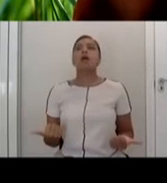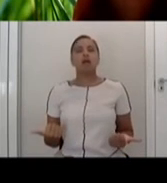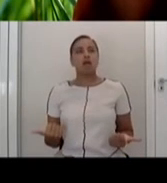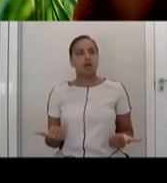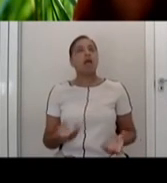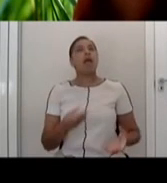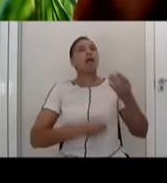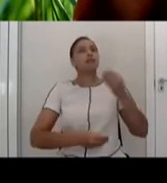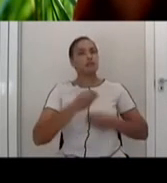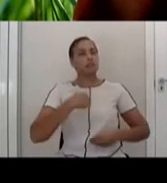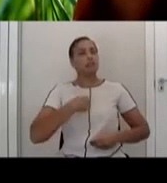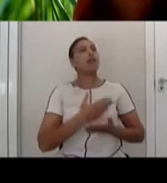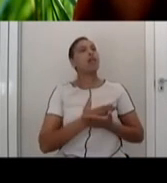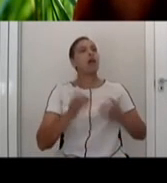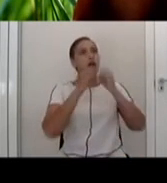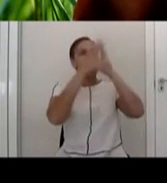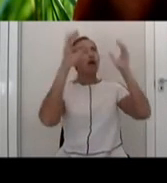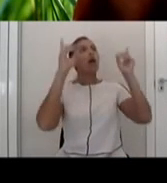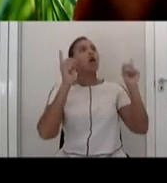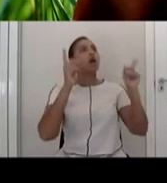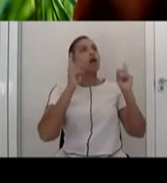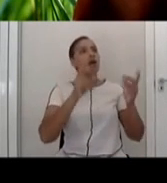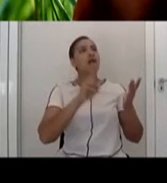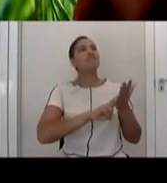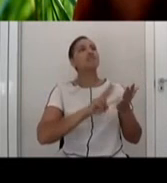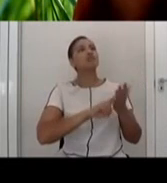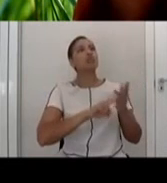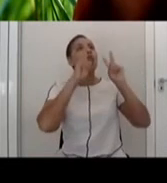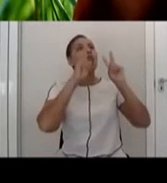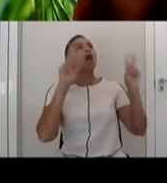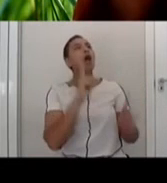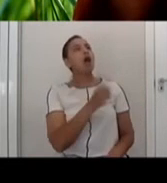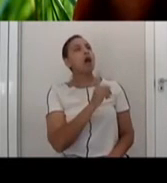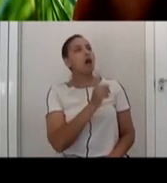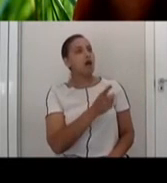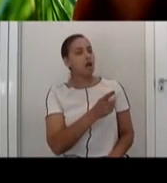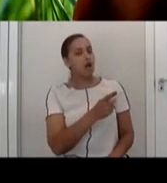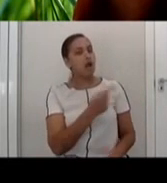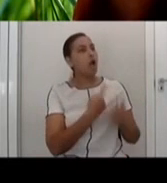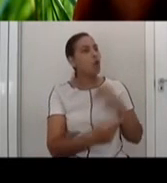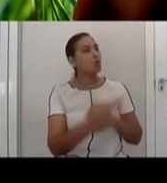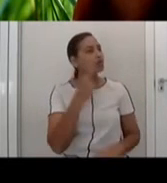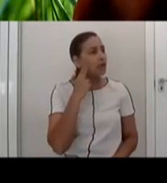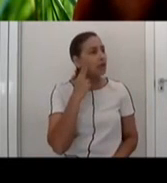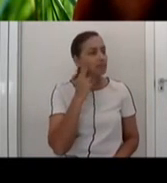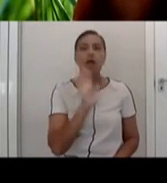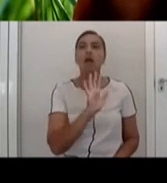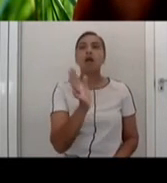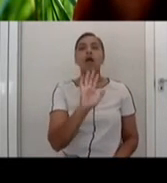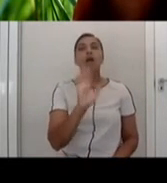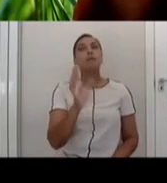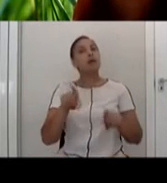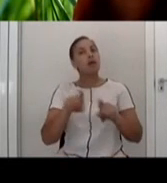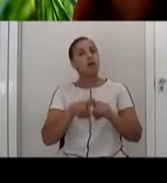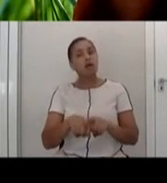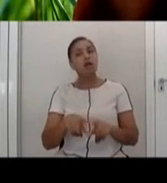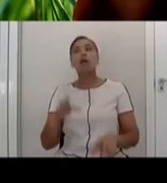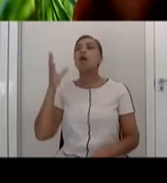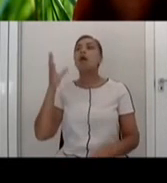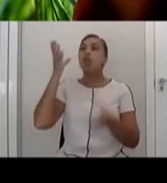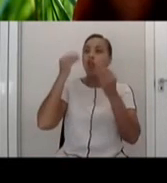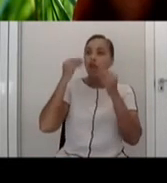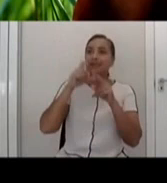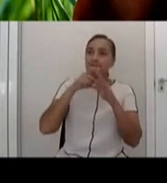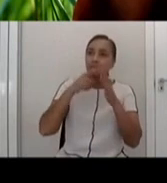explain things through kind of visual demonstration, which might be useful not only for the deaf community, but also for people with learning